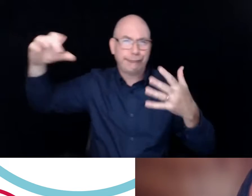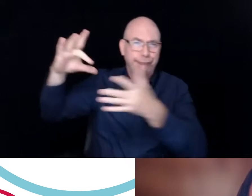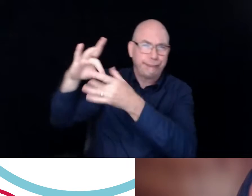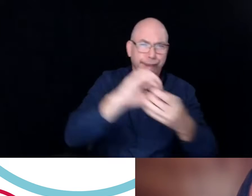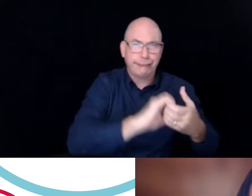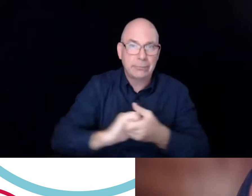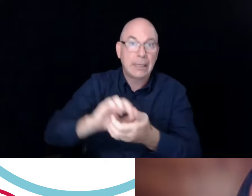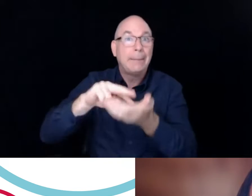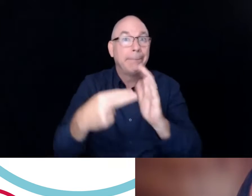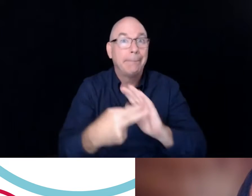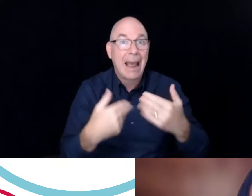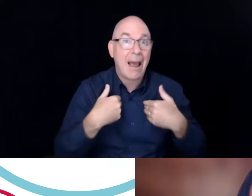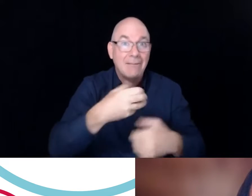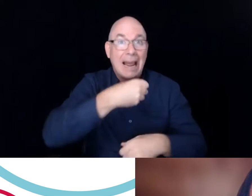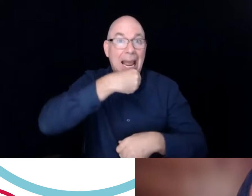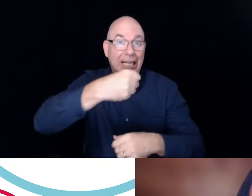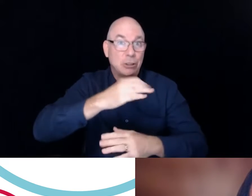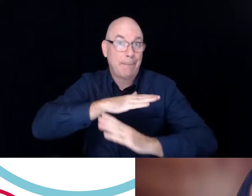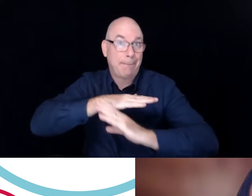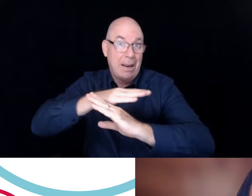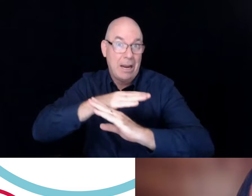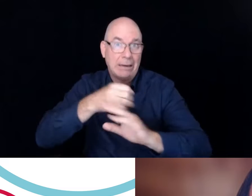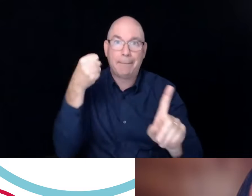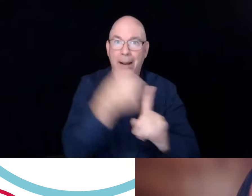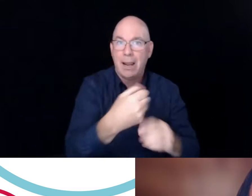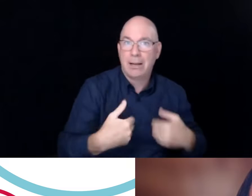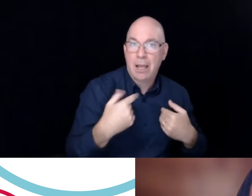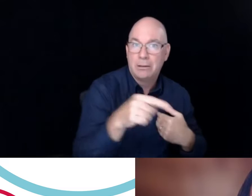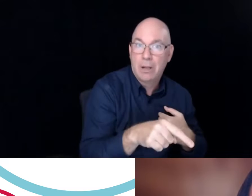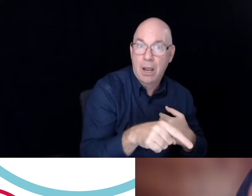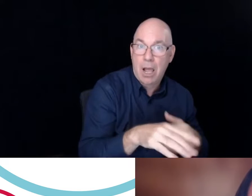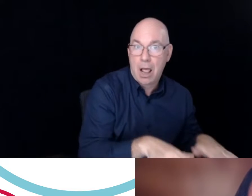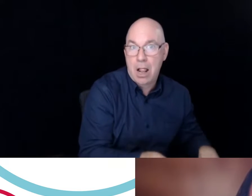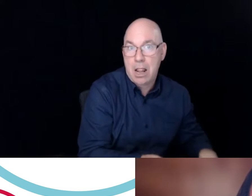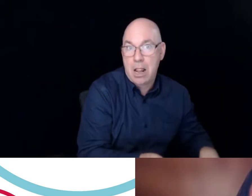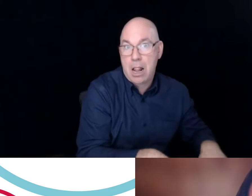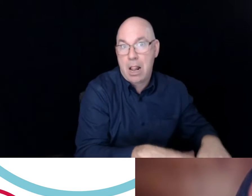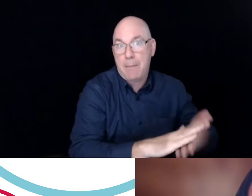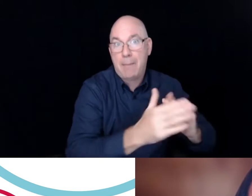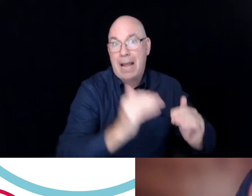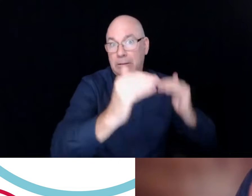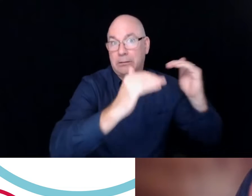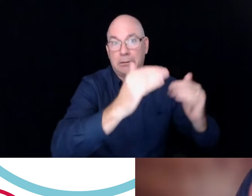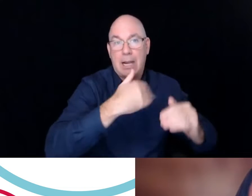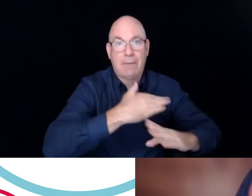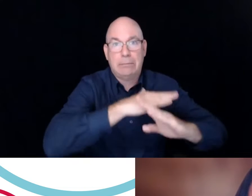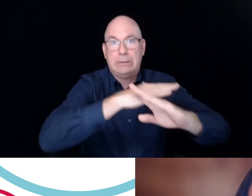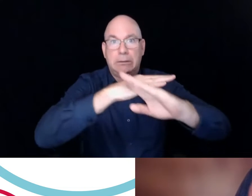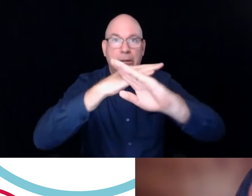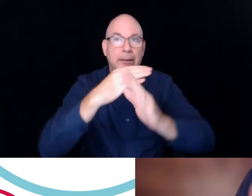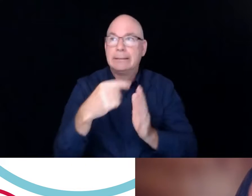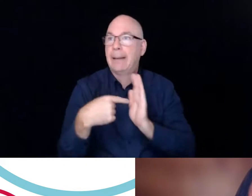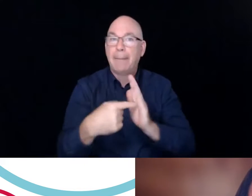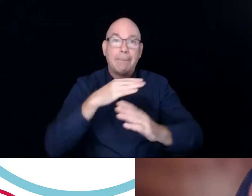youth well-being, not only in their youngest years, but also in adulthood. These barriers prevent us from designing programs